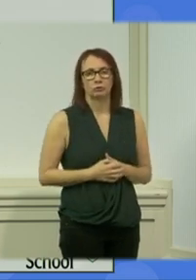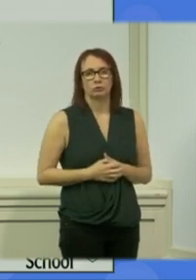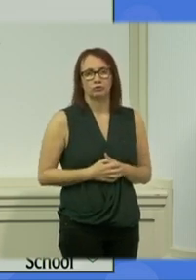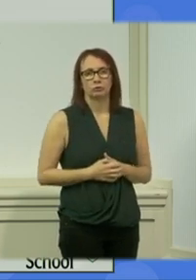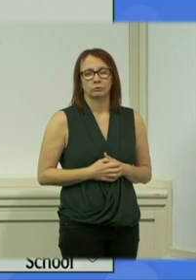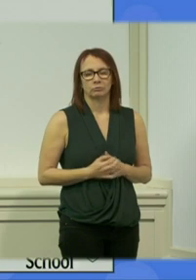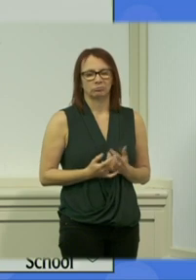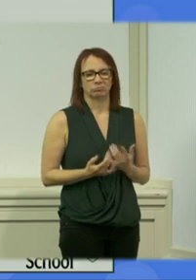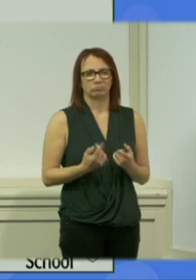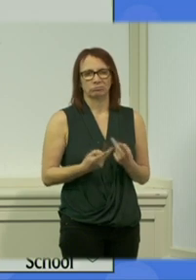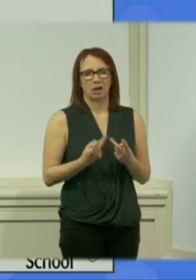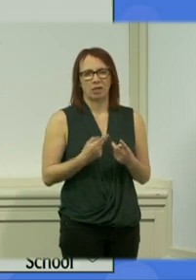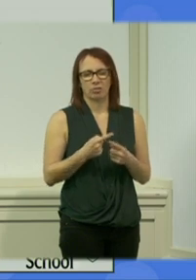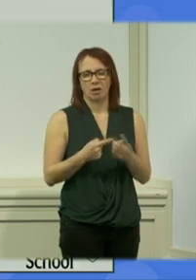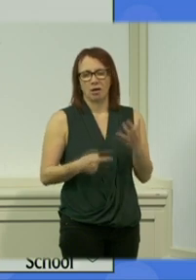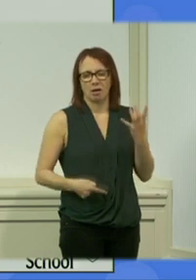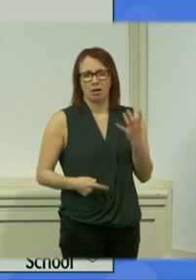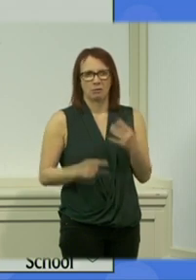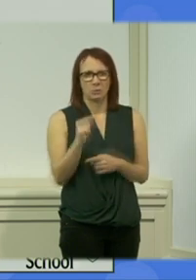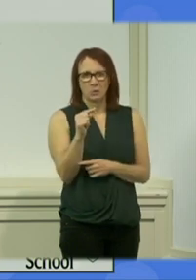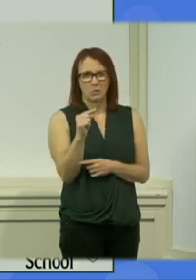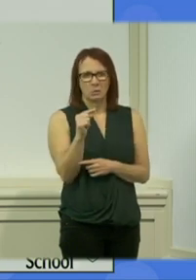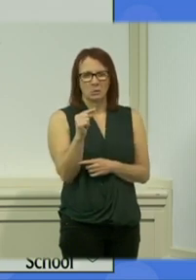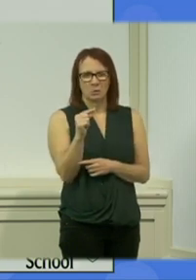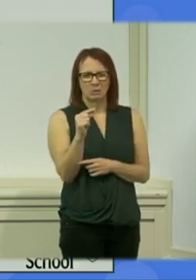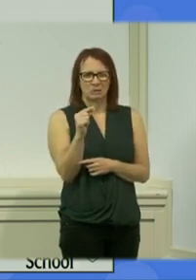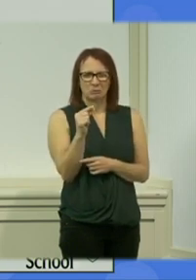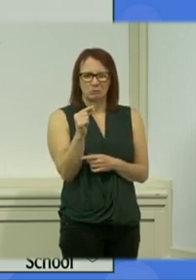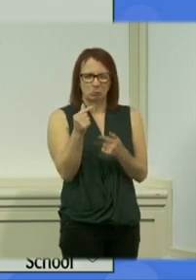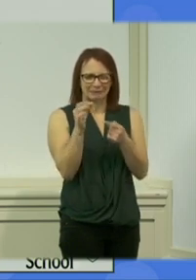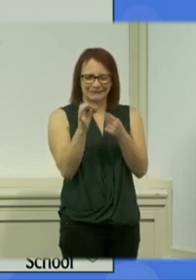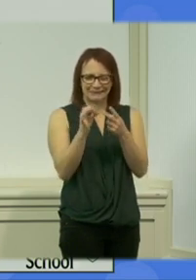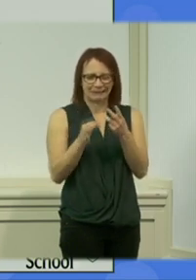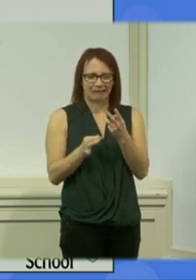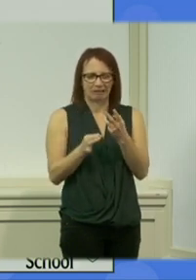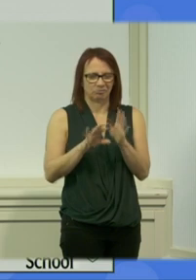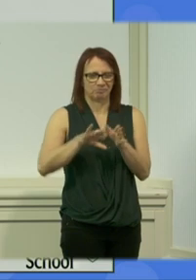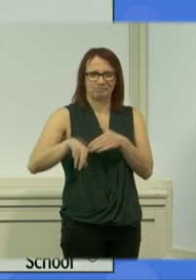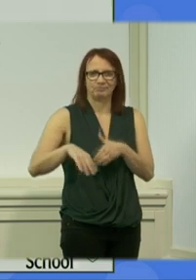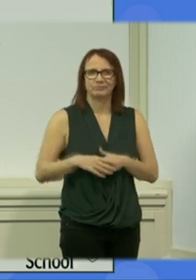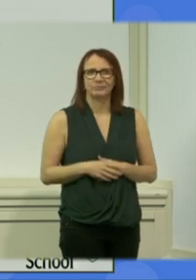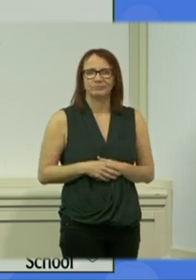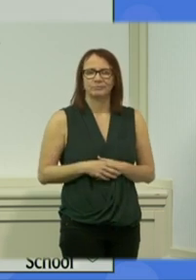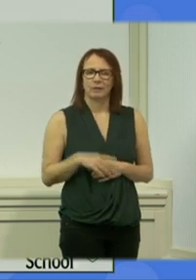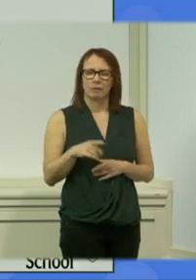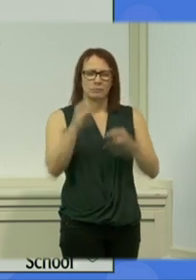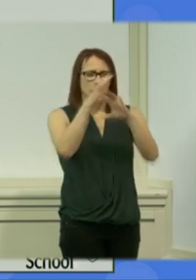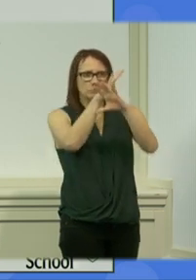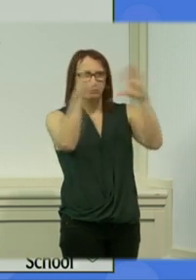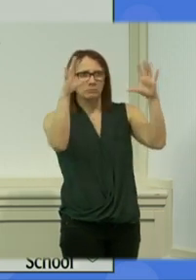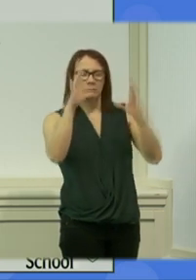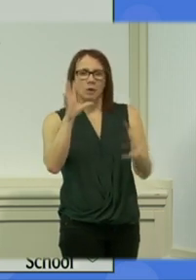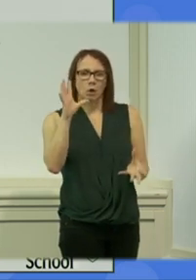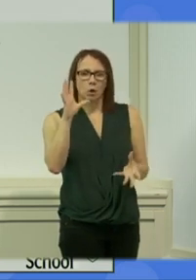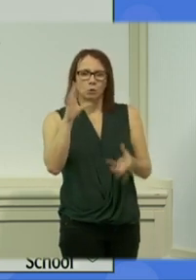And there's a whole bunch of other stuff that's all too small and too detailed to be bothered about just now. That gives you an idea of the